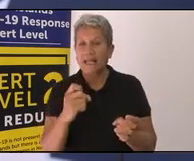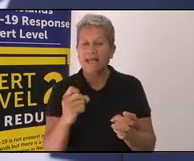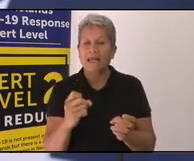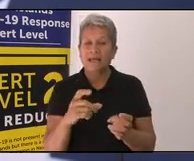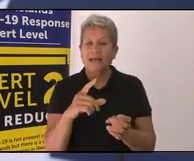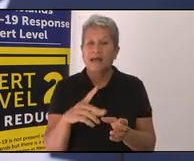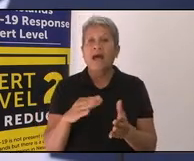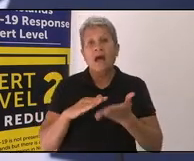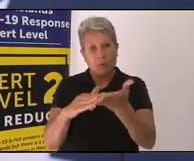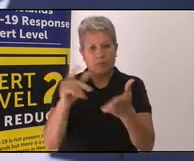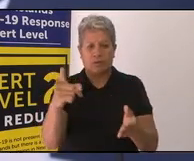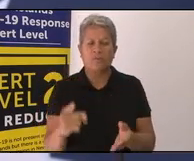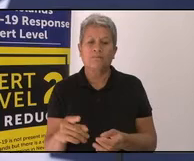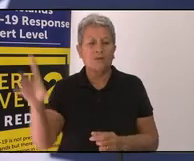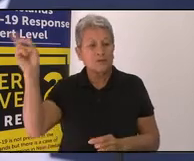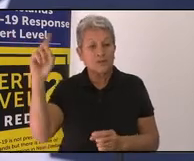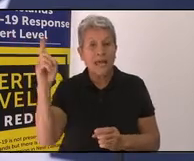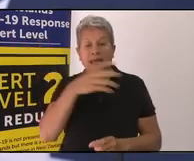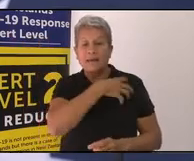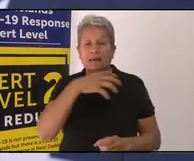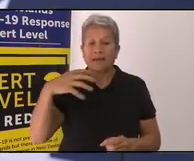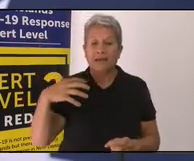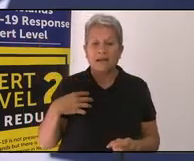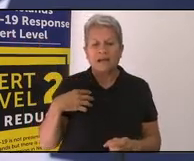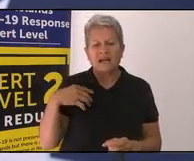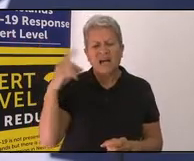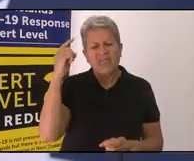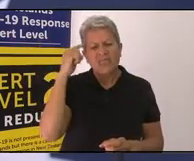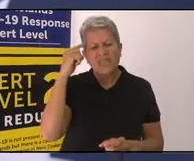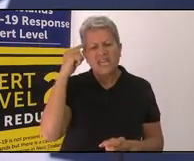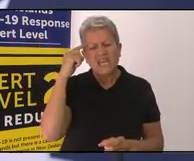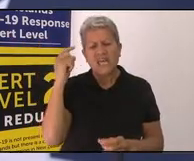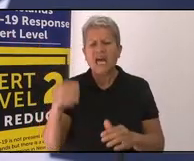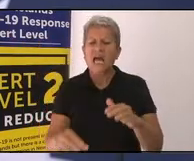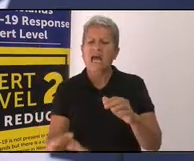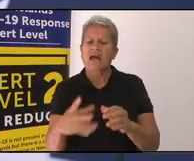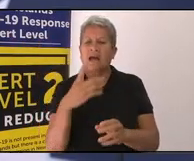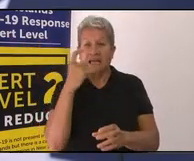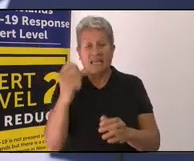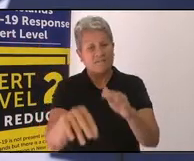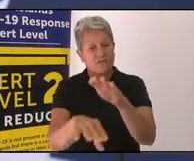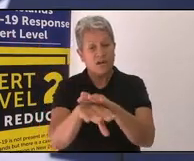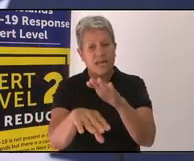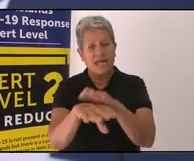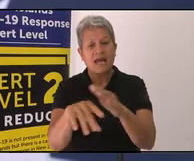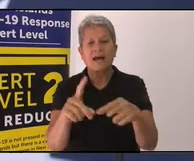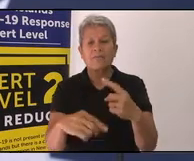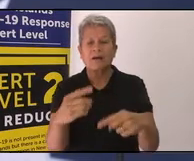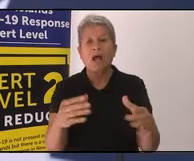Today, Cabinet gave careful consideration to what it would take to open up our borders again to New